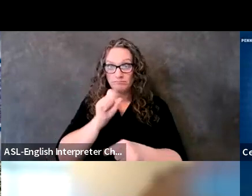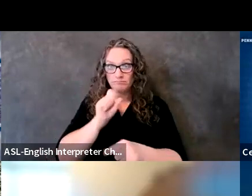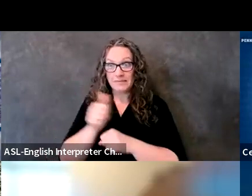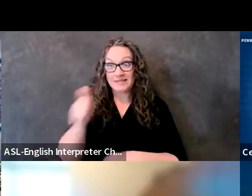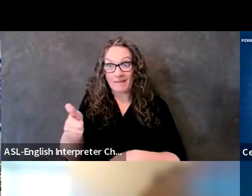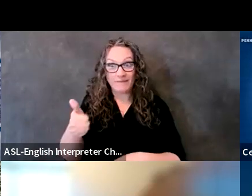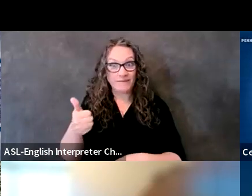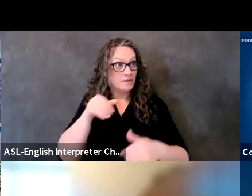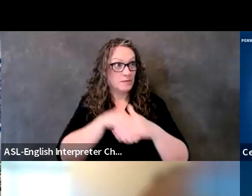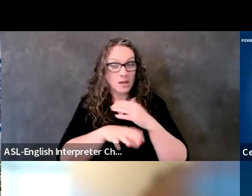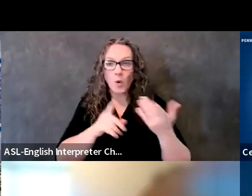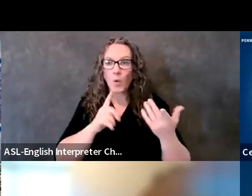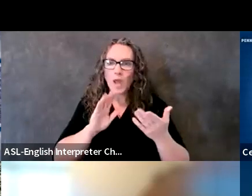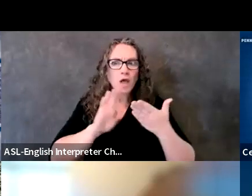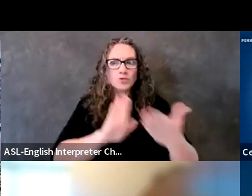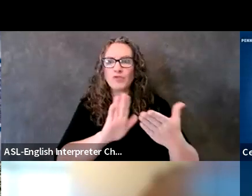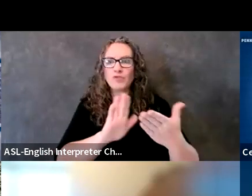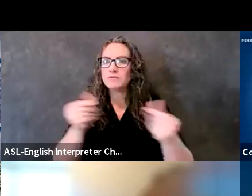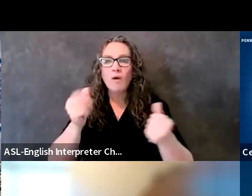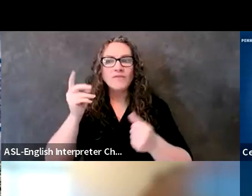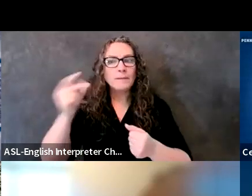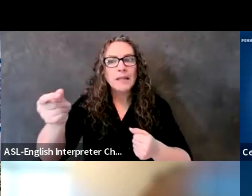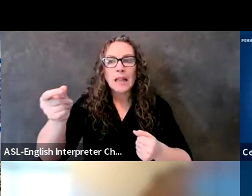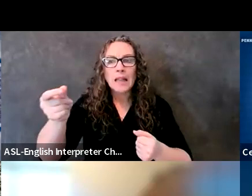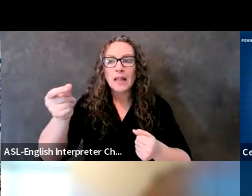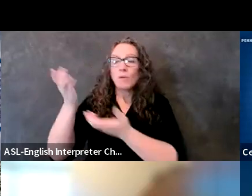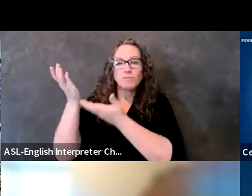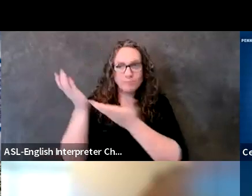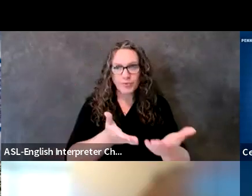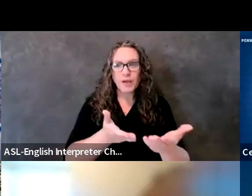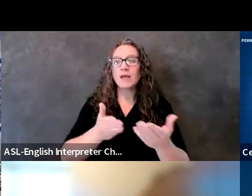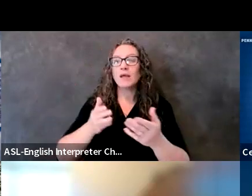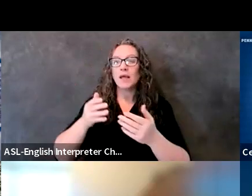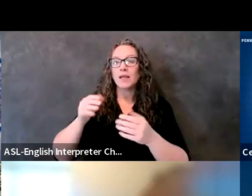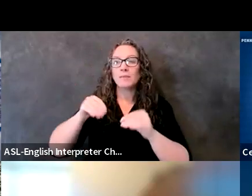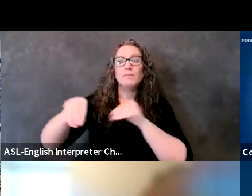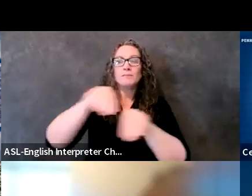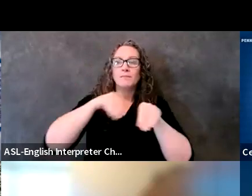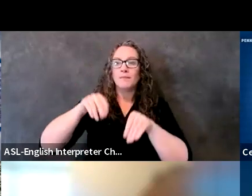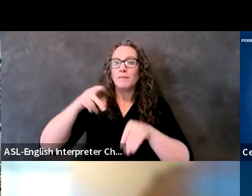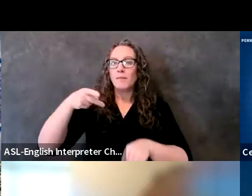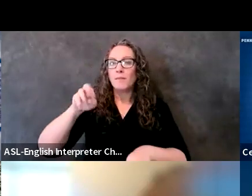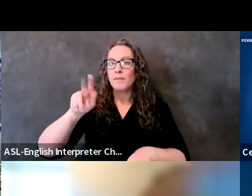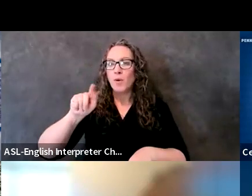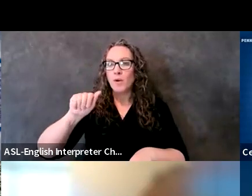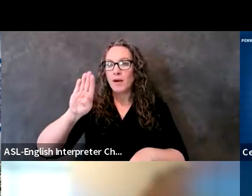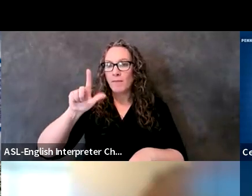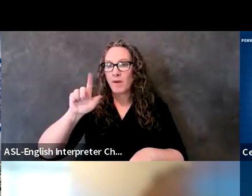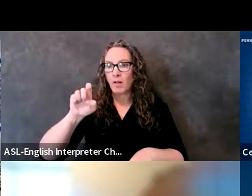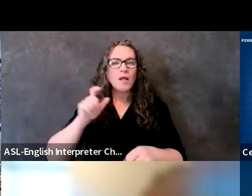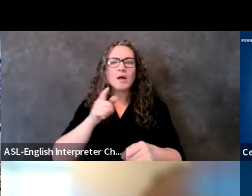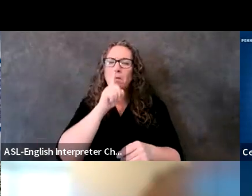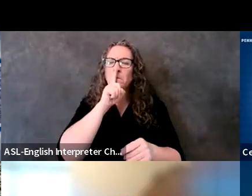immediately by providing portable showers. And we didn't magnify the problem, we just addressed the